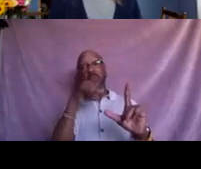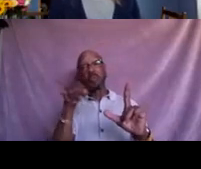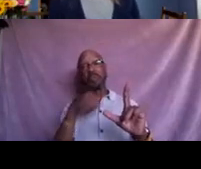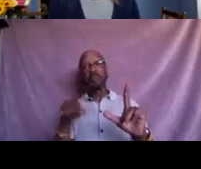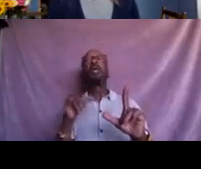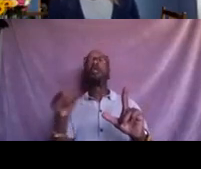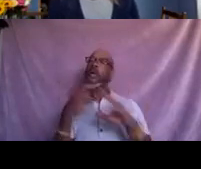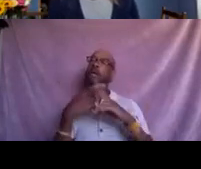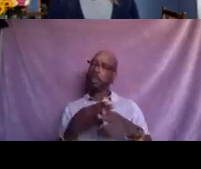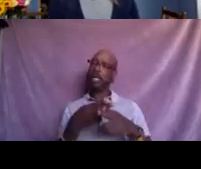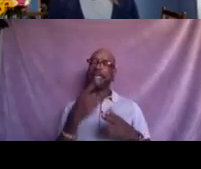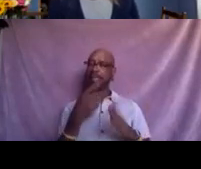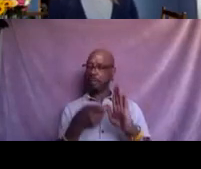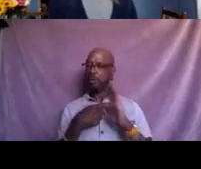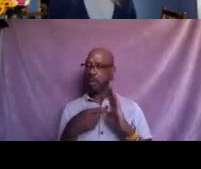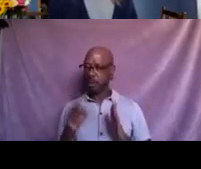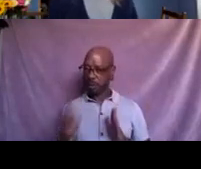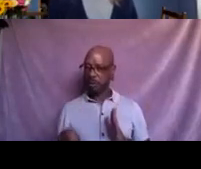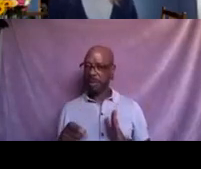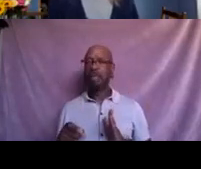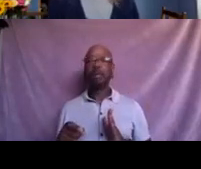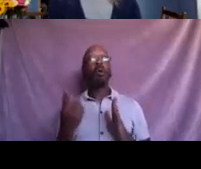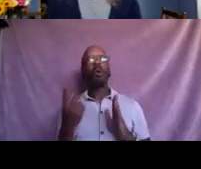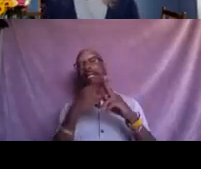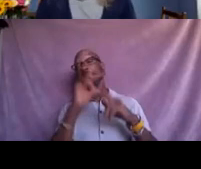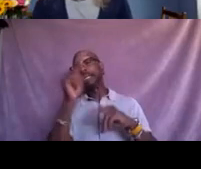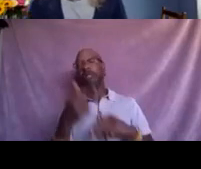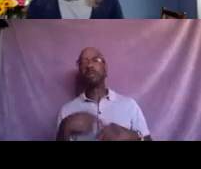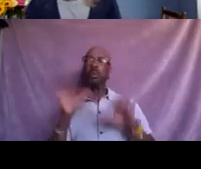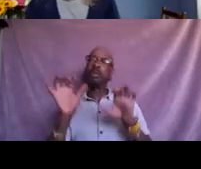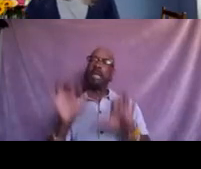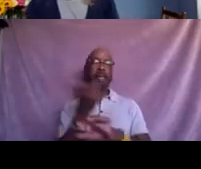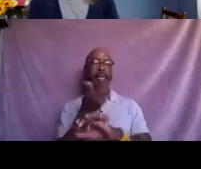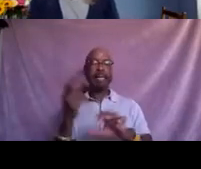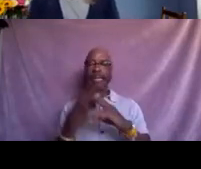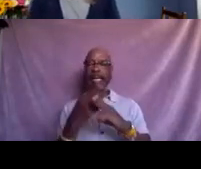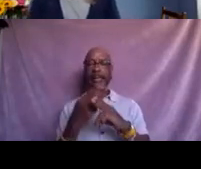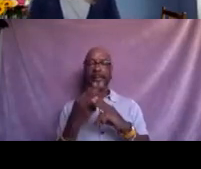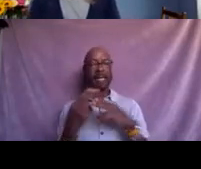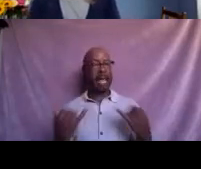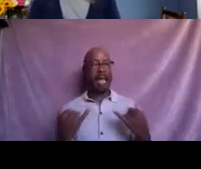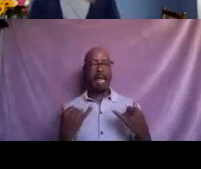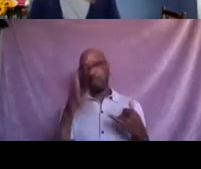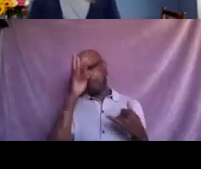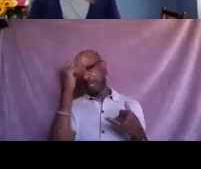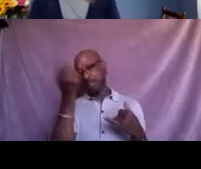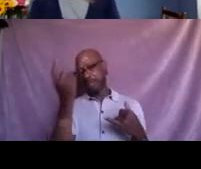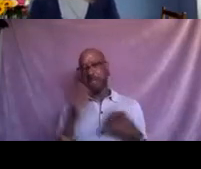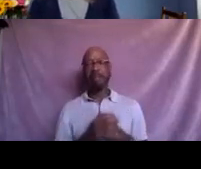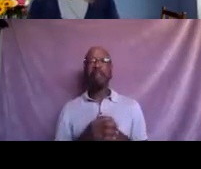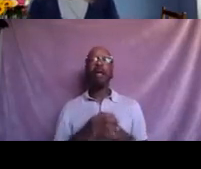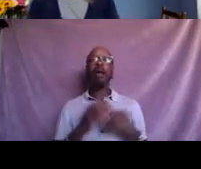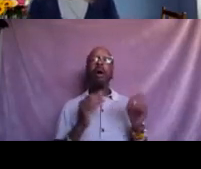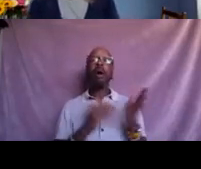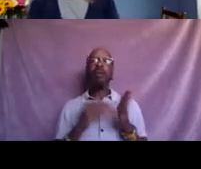name. It says it's required. You can rename it later. So type any name you want in there. I often make a sandbox, which is like a safe space to